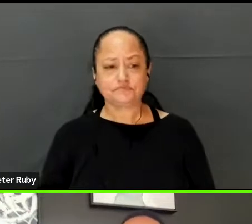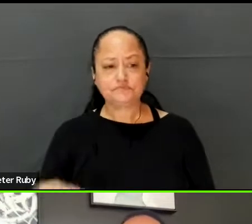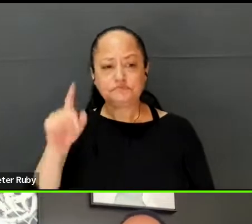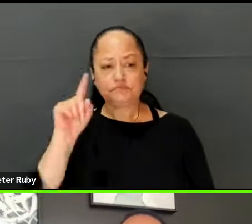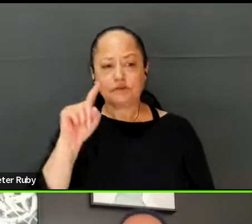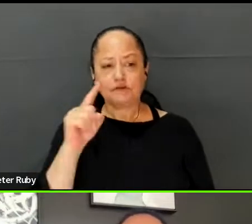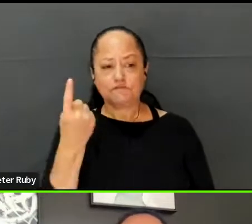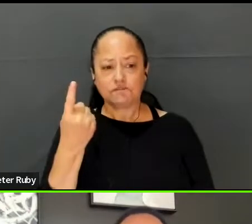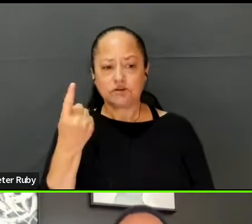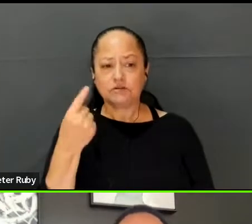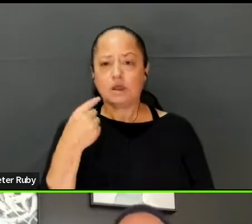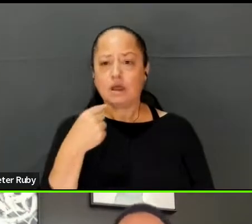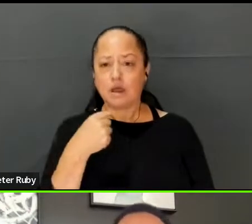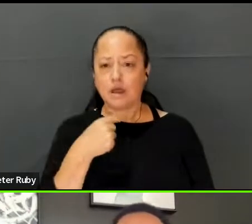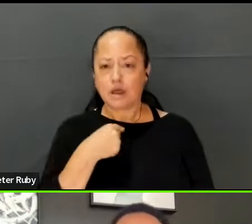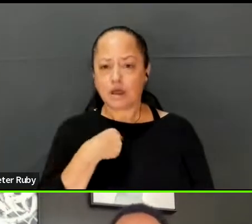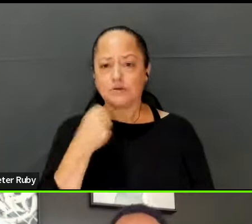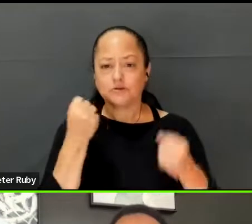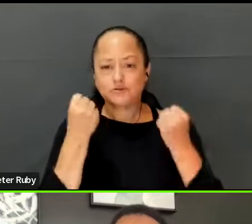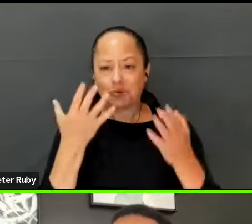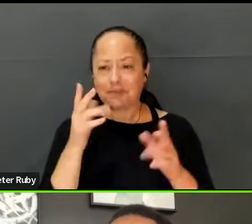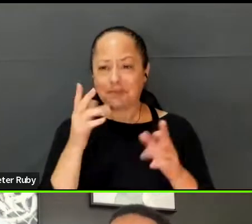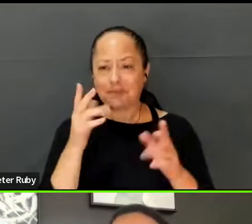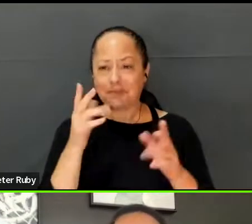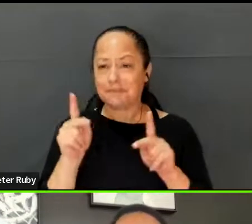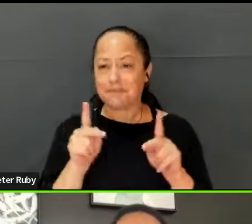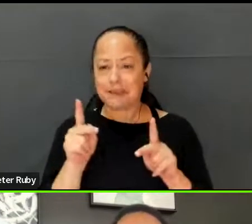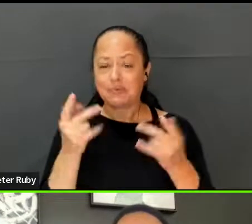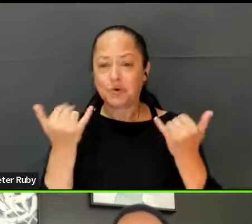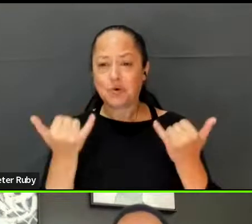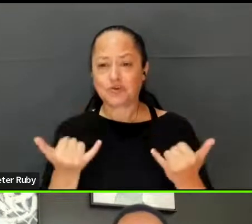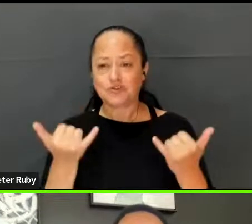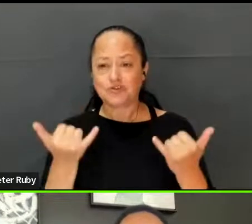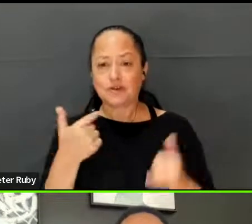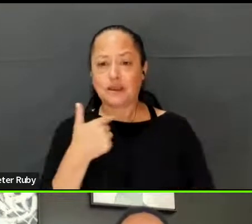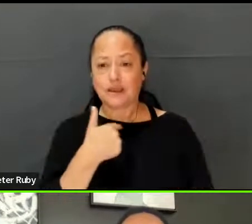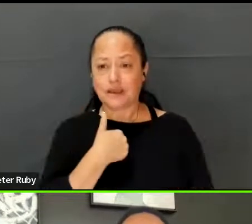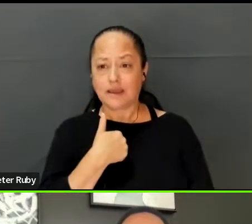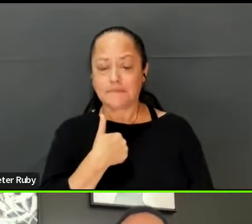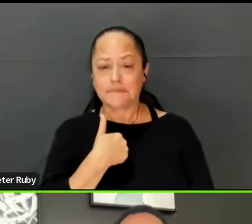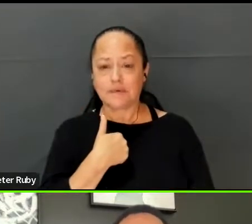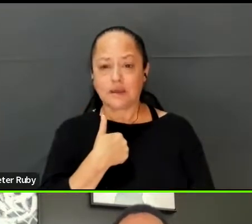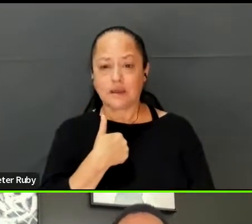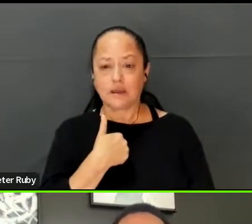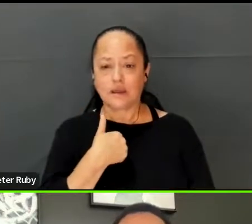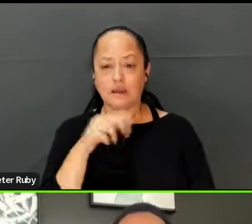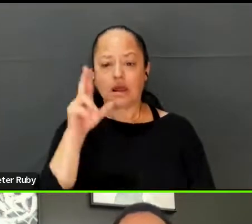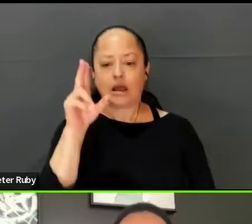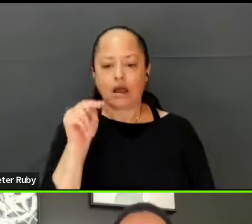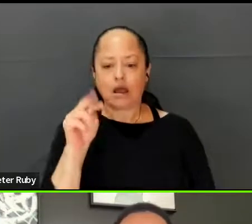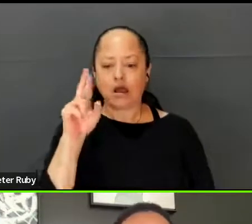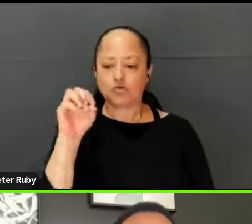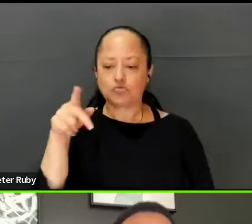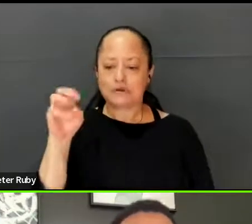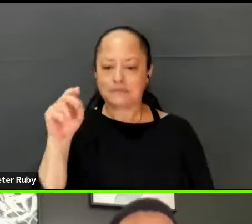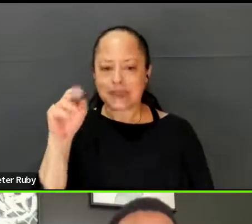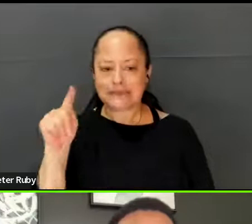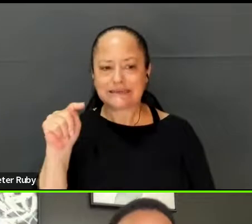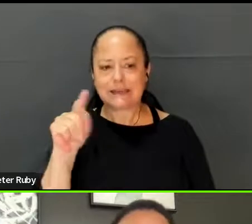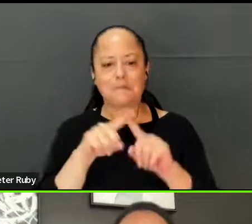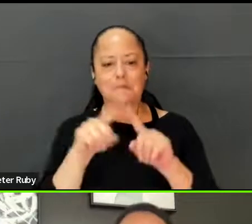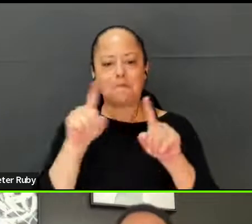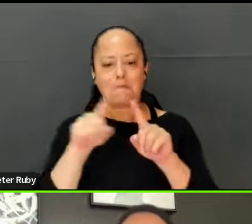thing I'll say is that I think, like so many folks today, I am an unrepentant